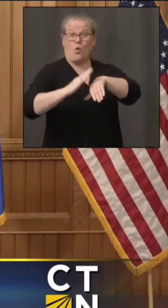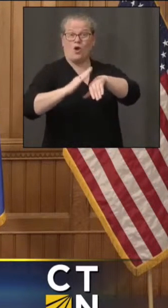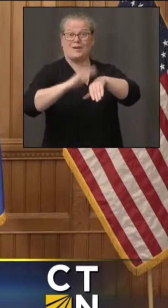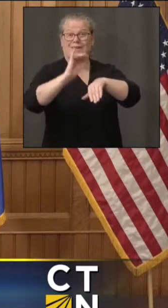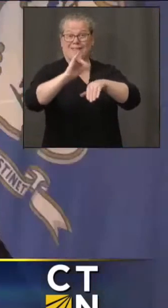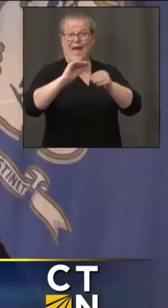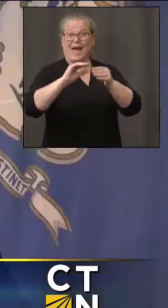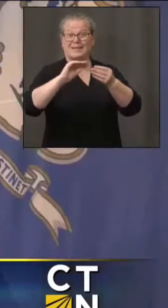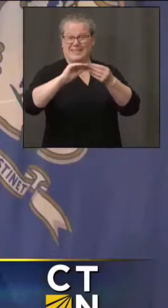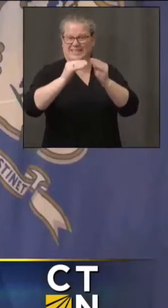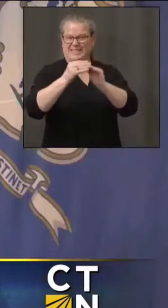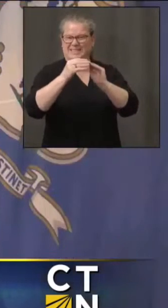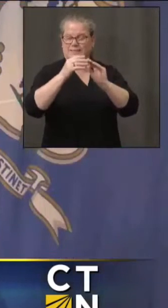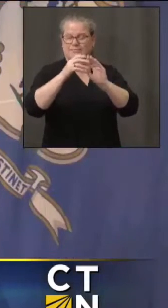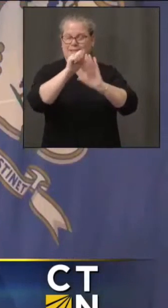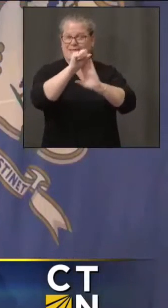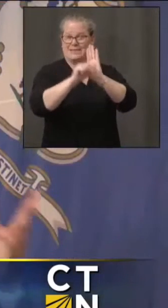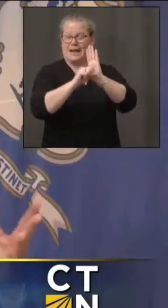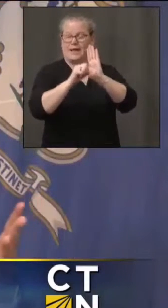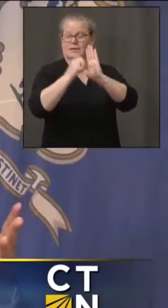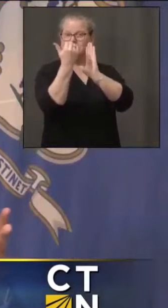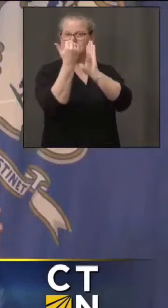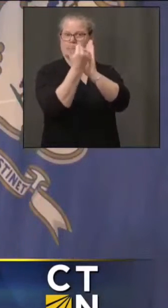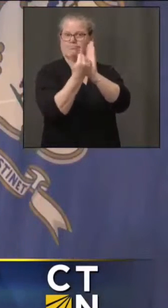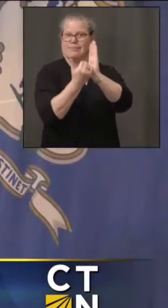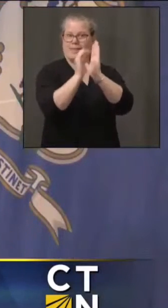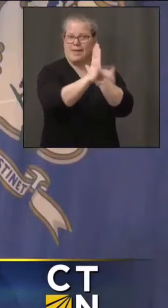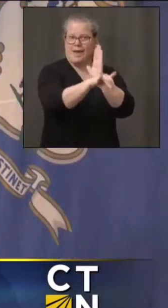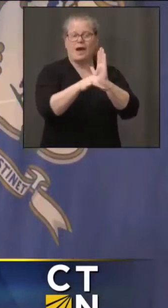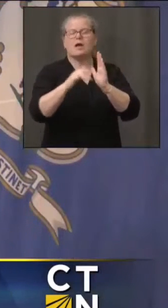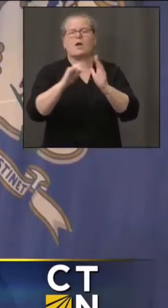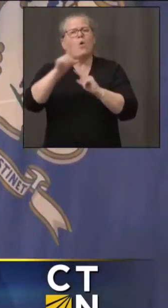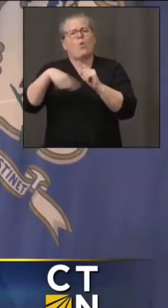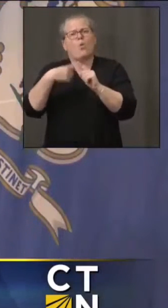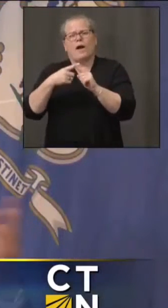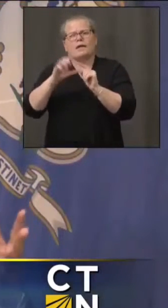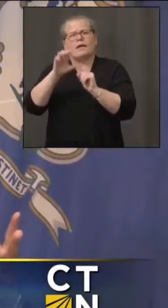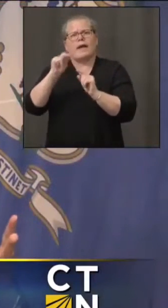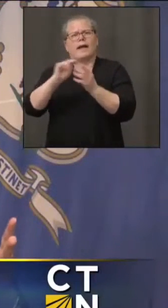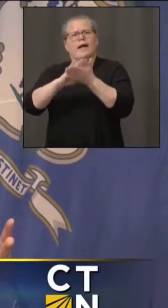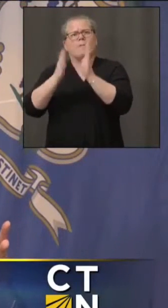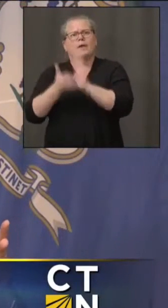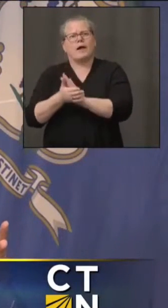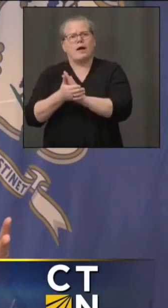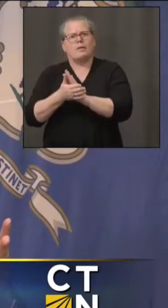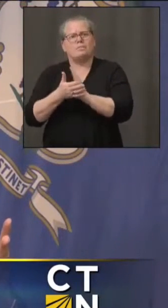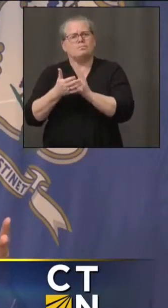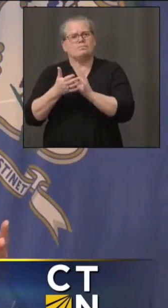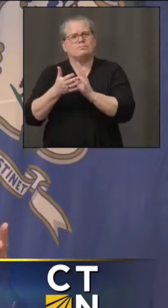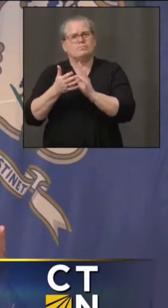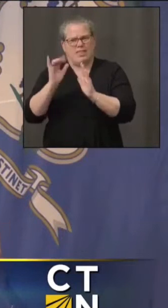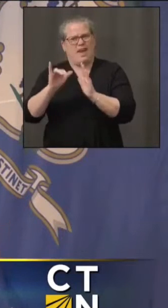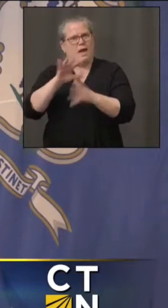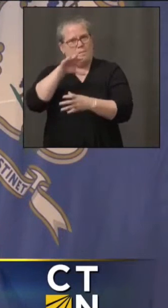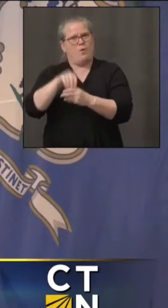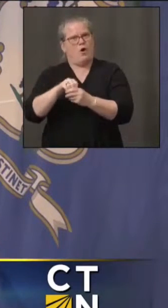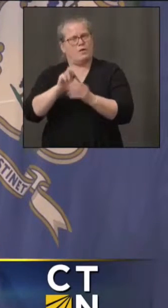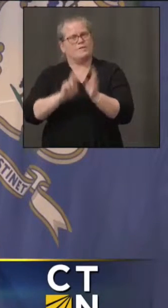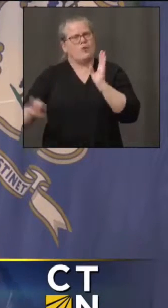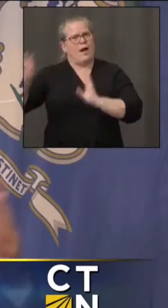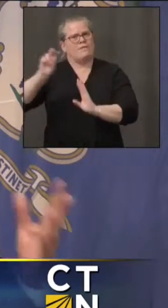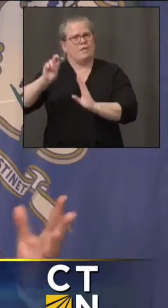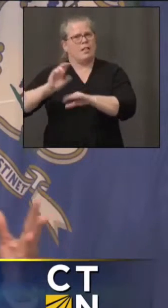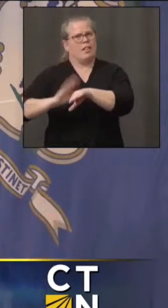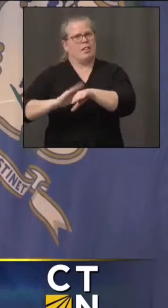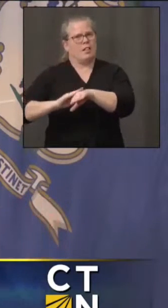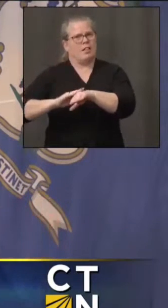thinking about that myself. Frankly, 36 states, I'm told, are on that travel advisory right now. So we have to sort of rethink it. I